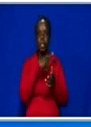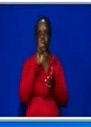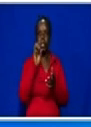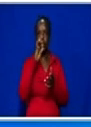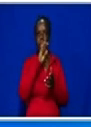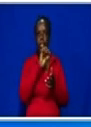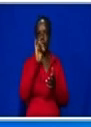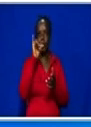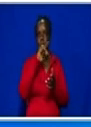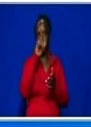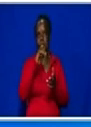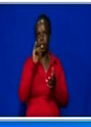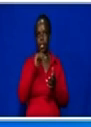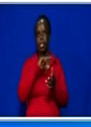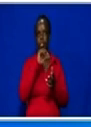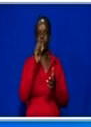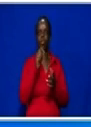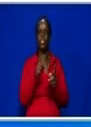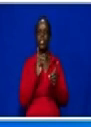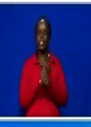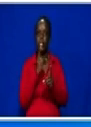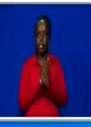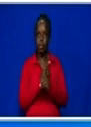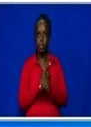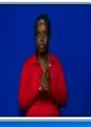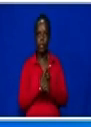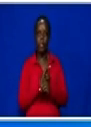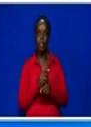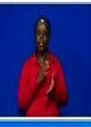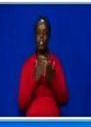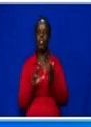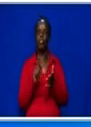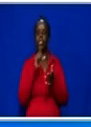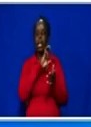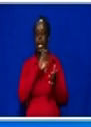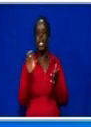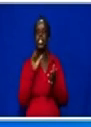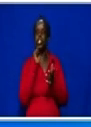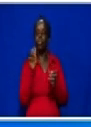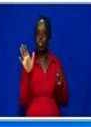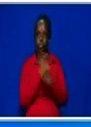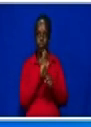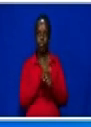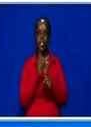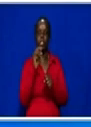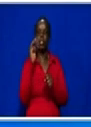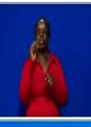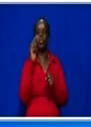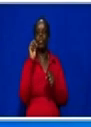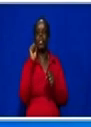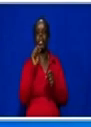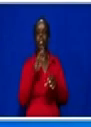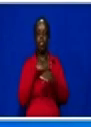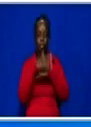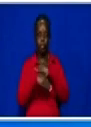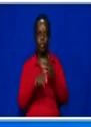phenotypically distinguishable. Neither of the allele is fully dominant over the other. I'll